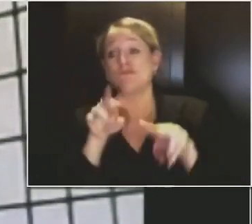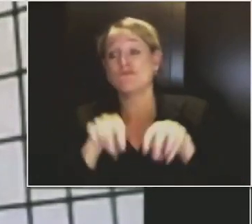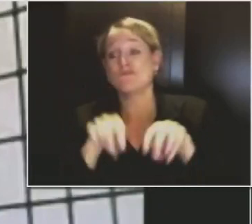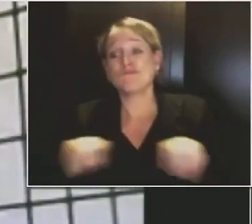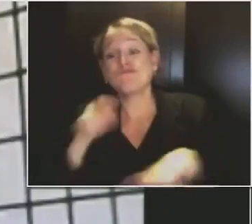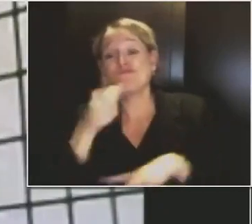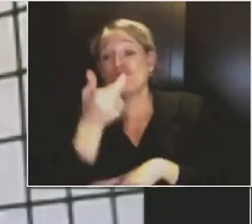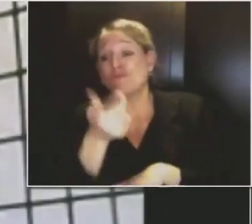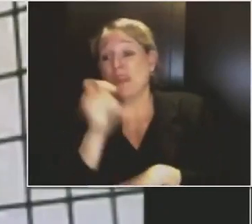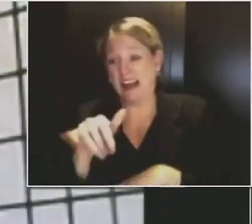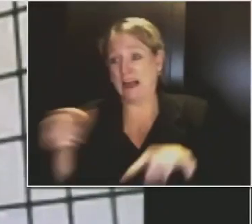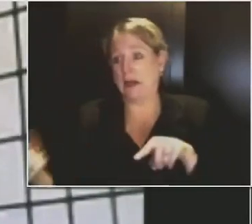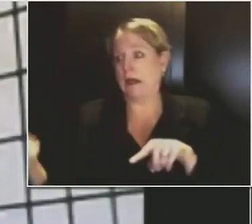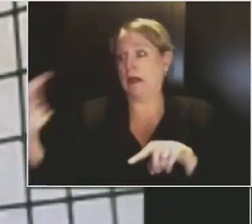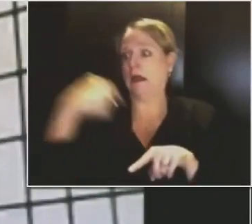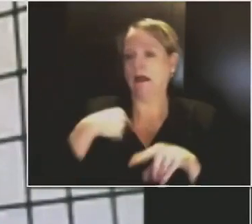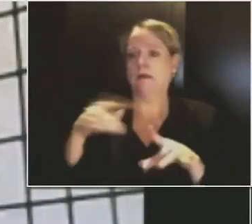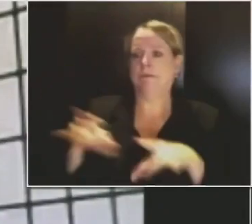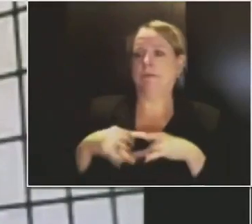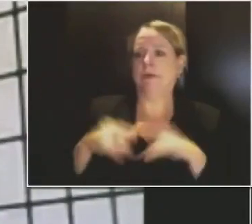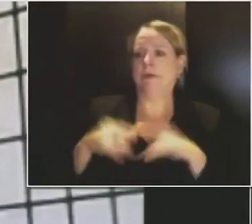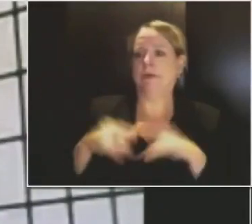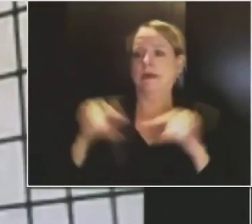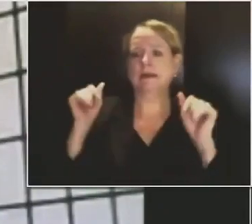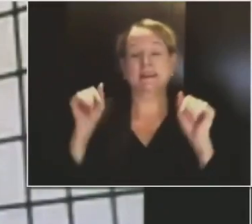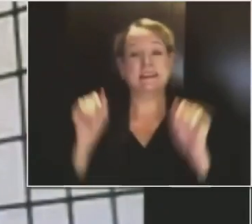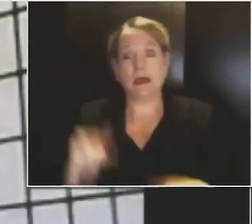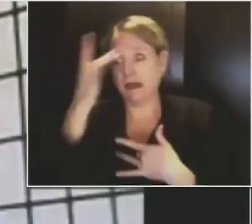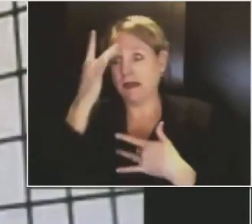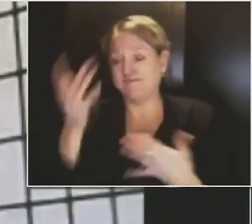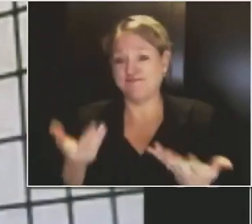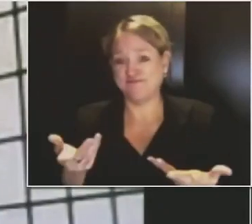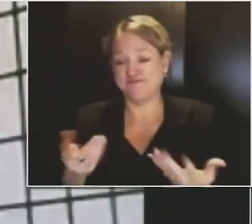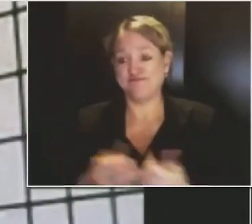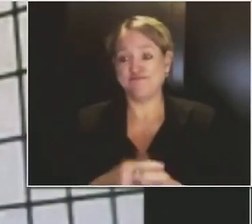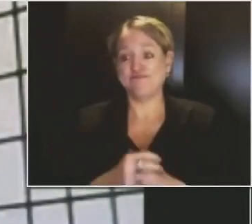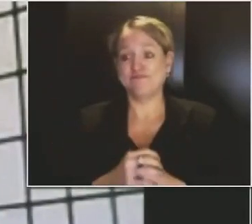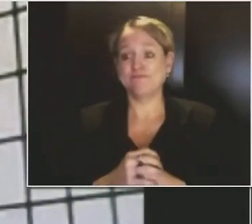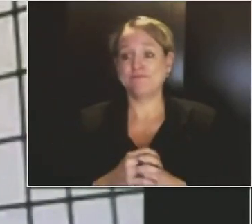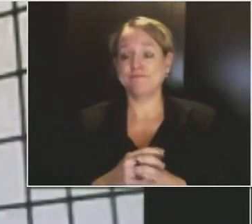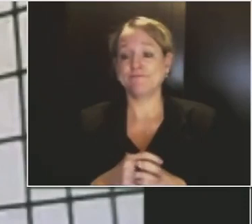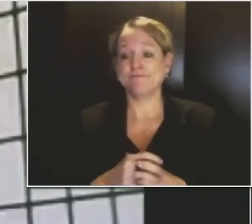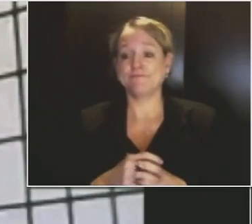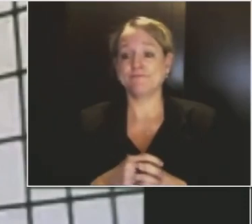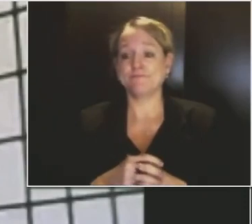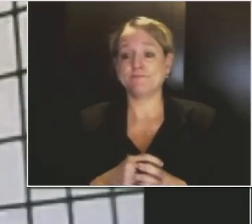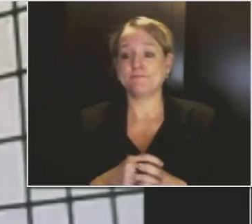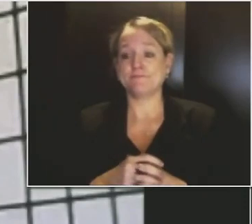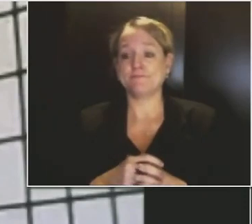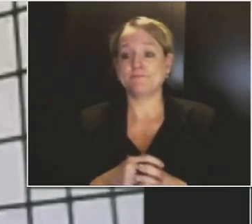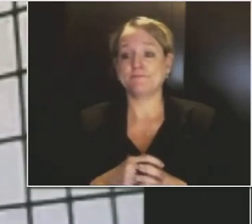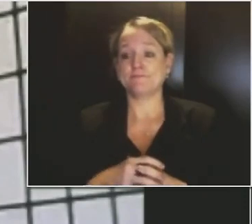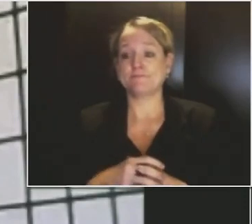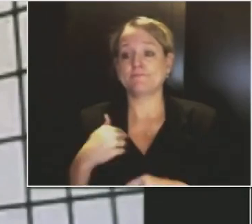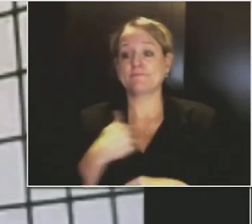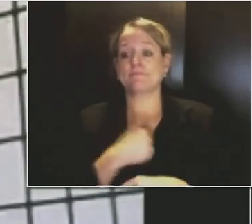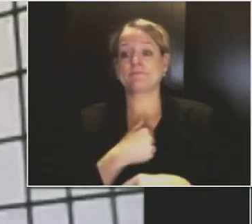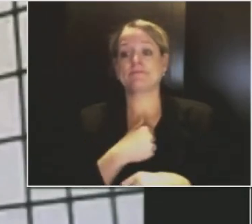is something that we really believe is not advisable. Dr. Westergaard, is there anything that I missed